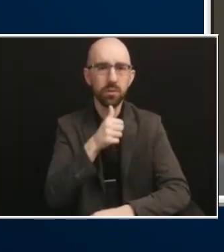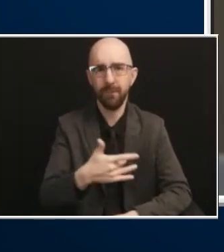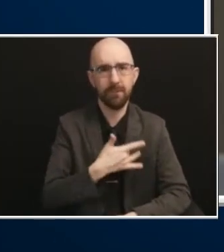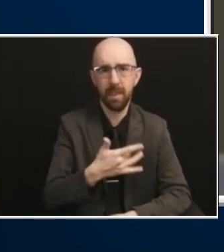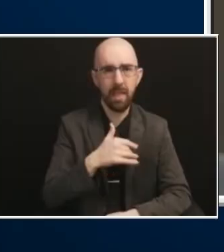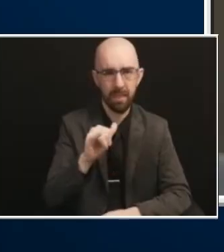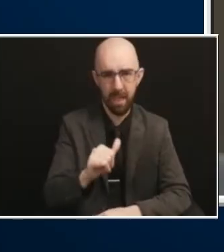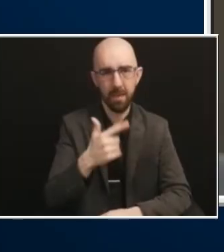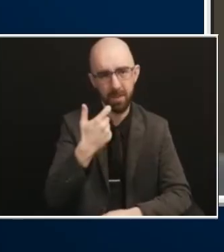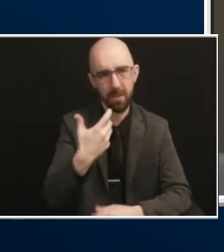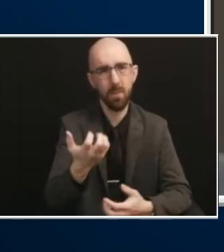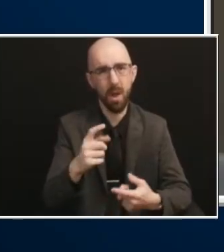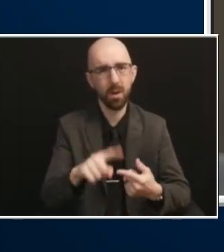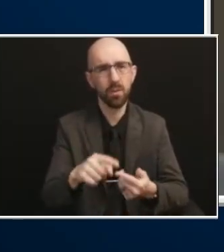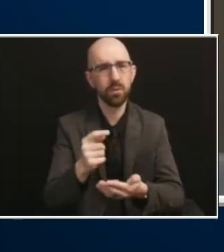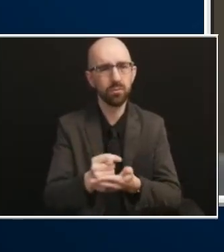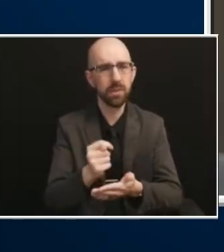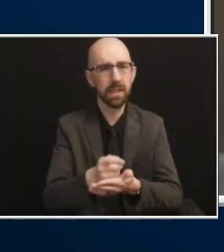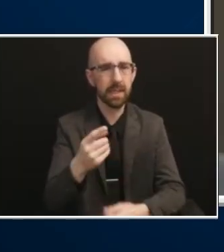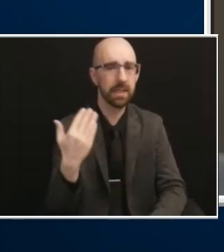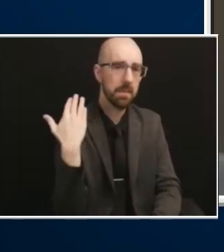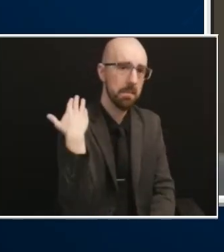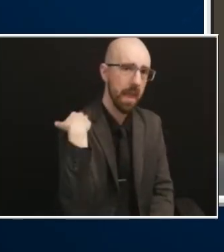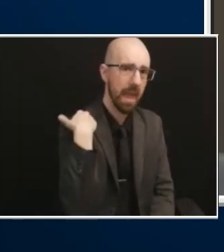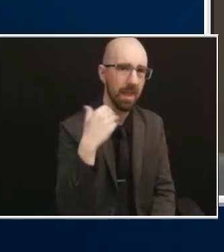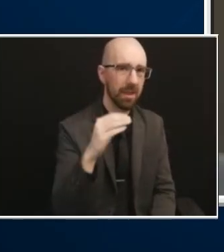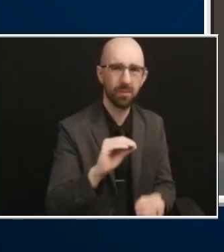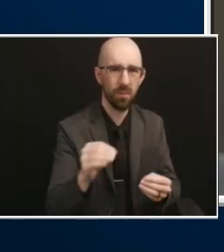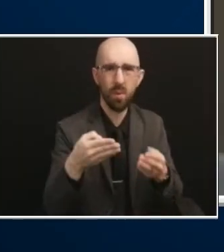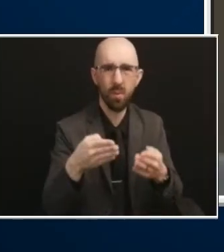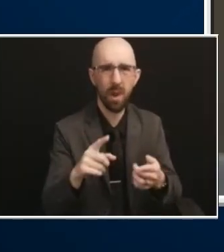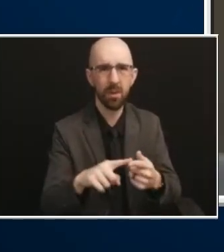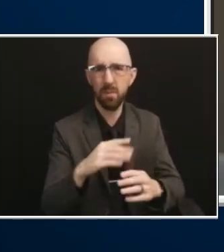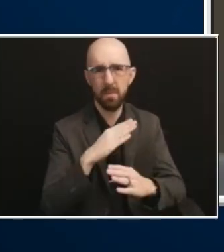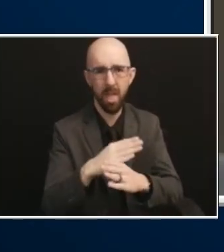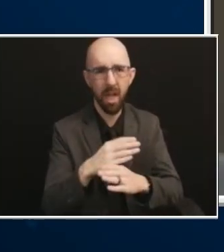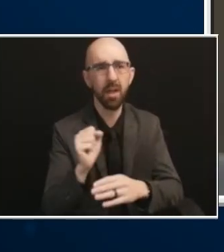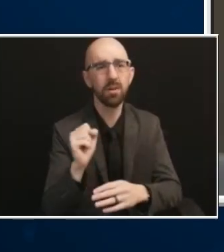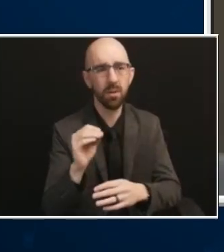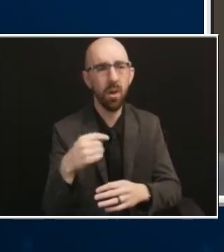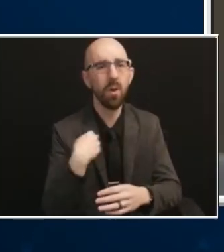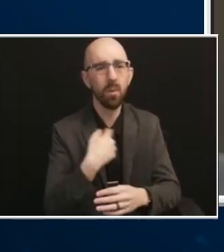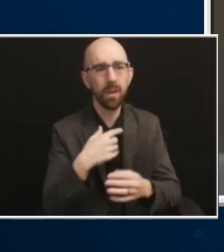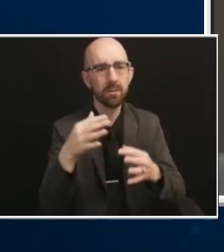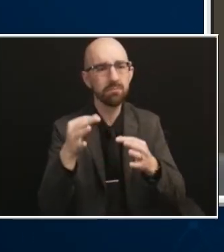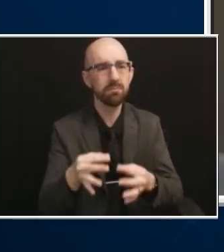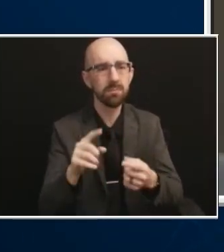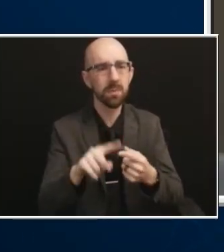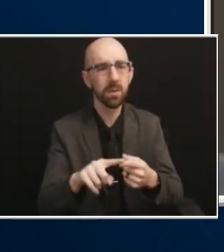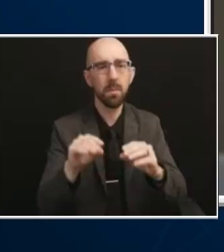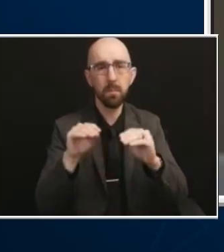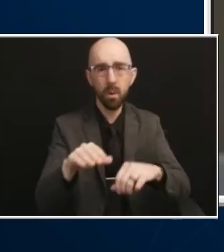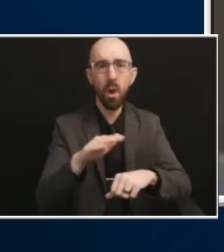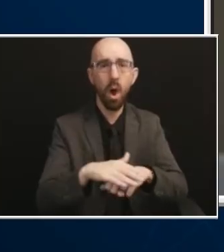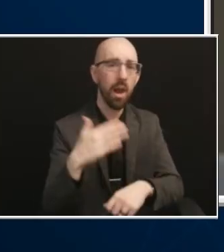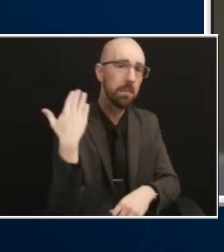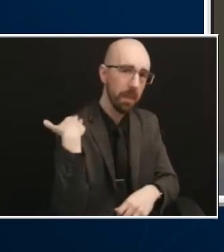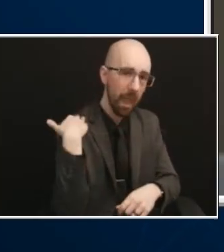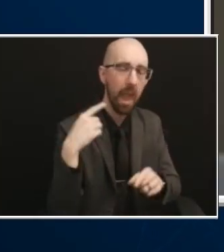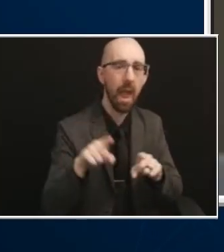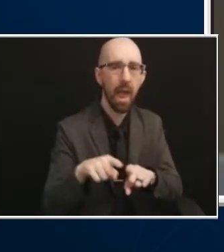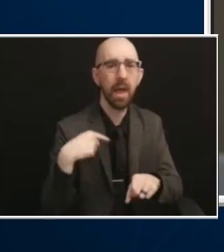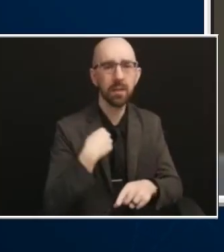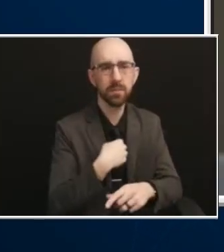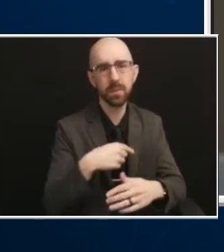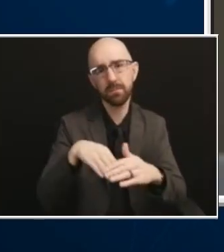wanted to treat Ezra's back, there's not a way to do a block. And so we chose to put it on his back as we got into the operating